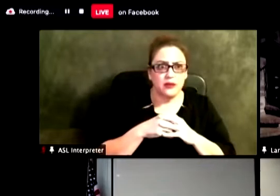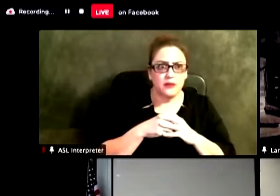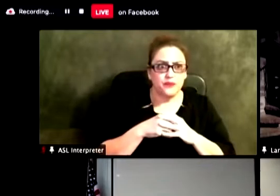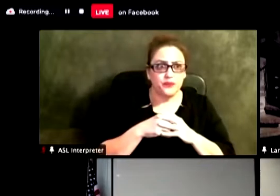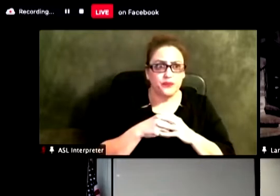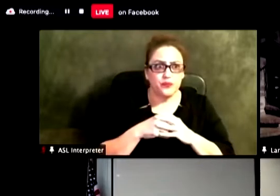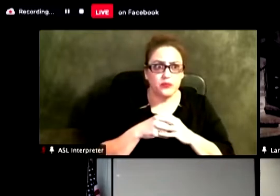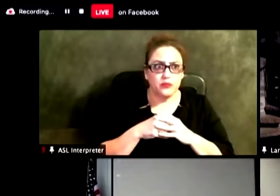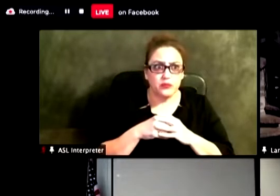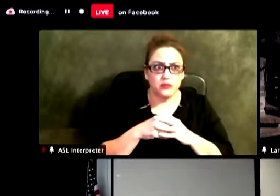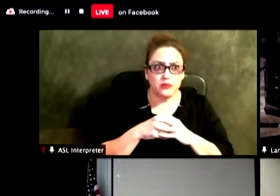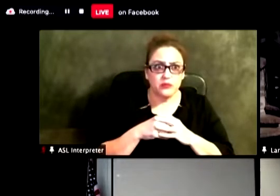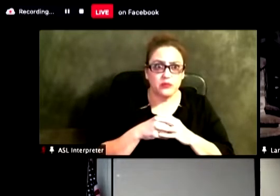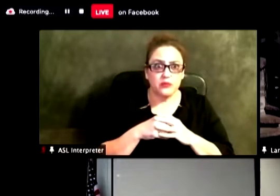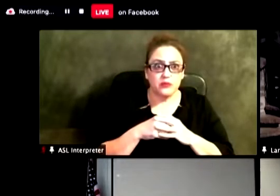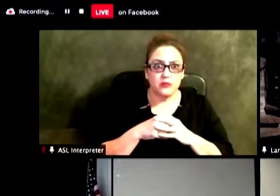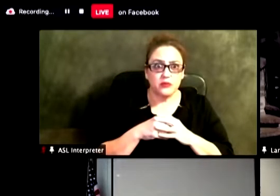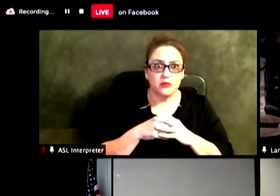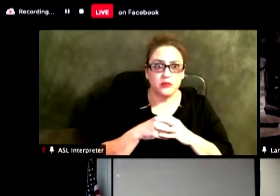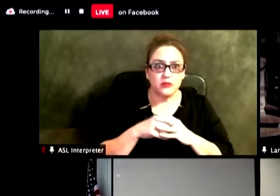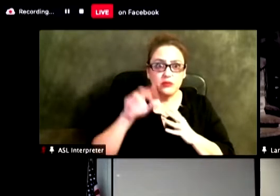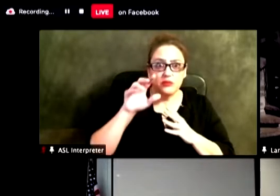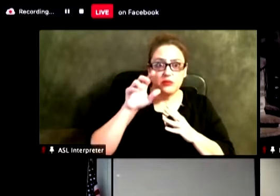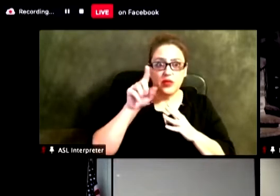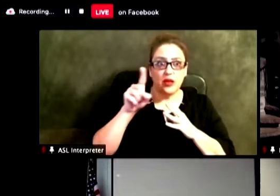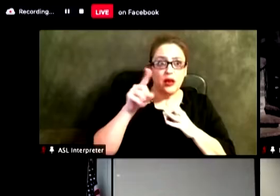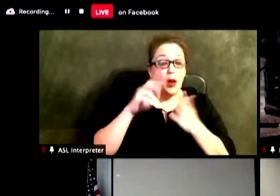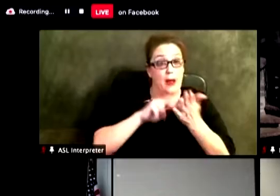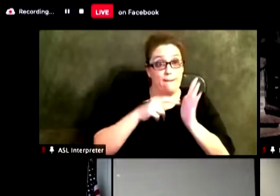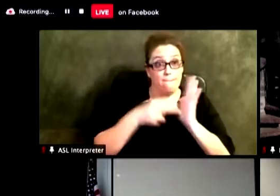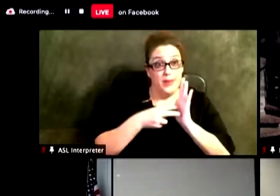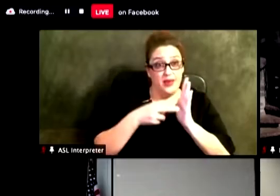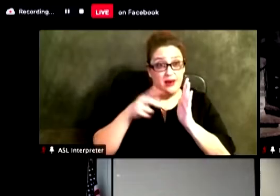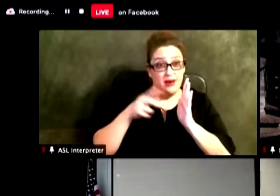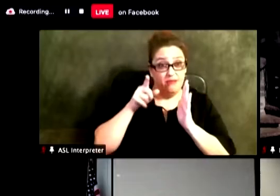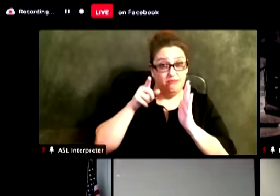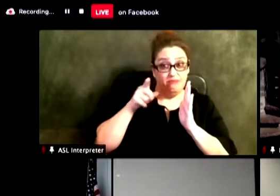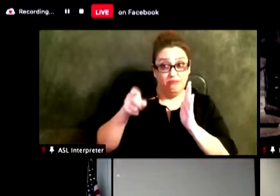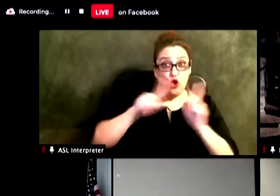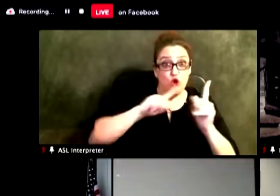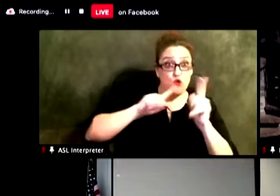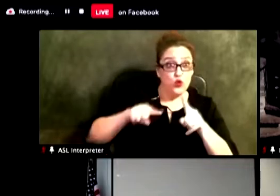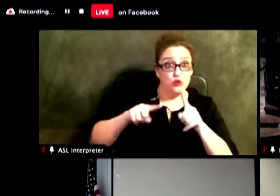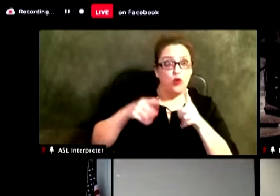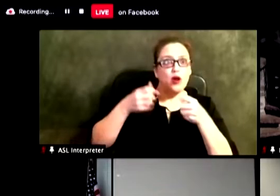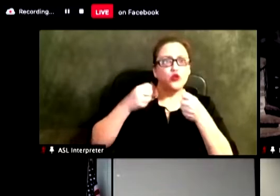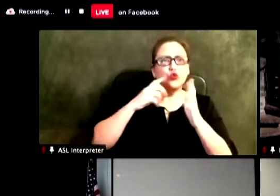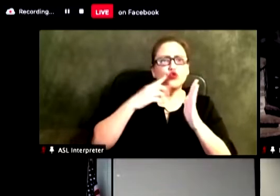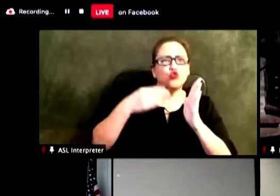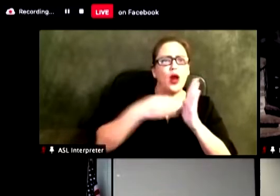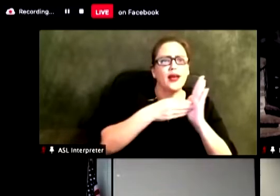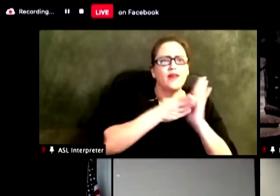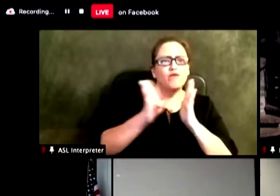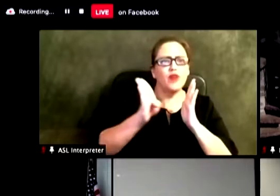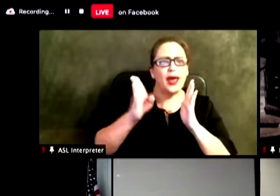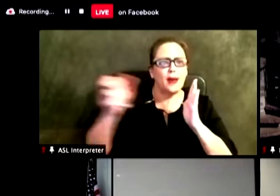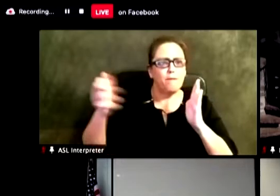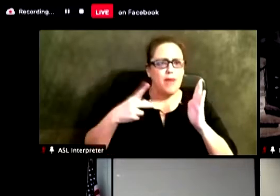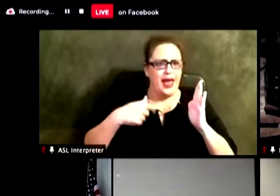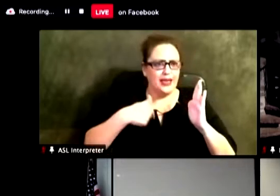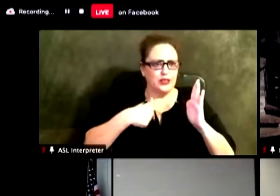I'm sorry to cut you off. Darvo tactic is a way to deflect. Yes. I would like for others to write this down so I'm